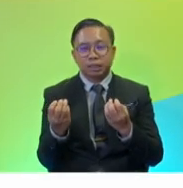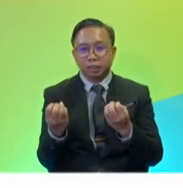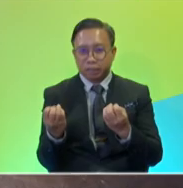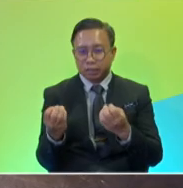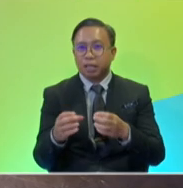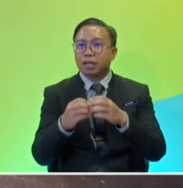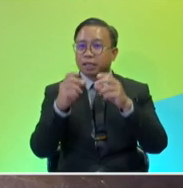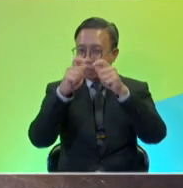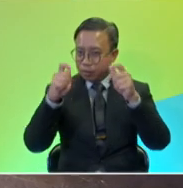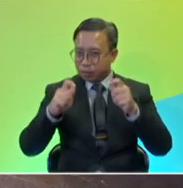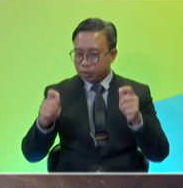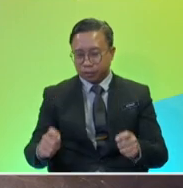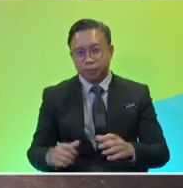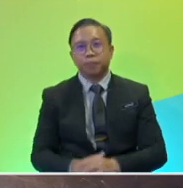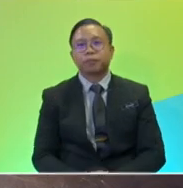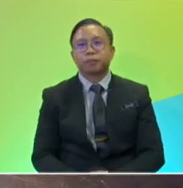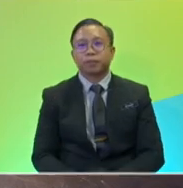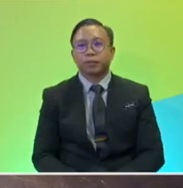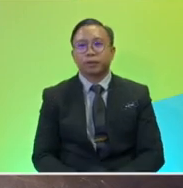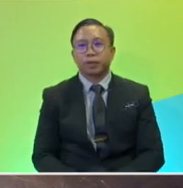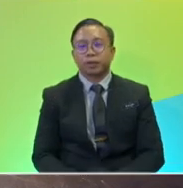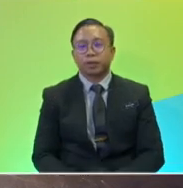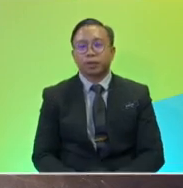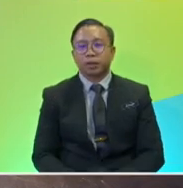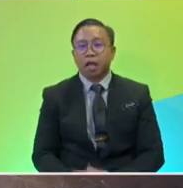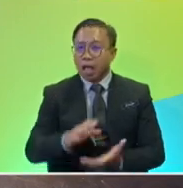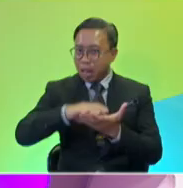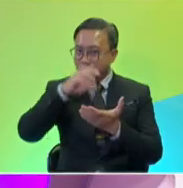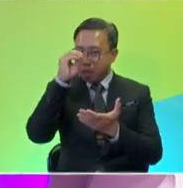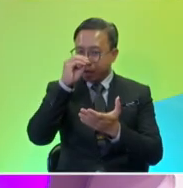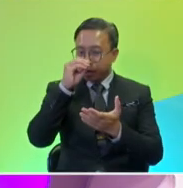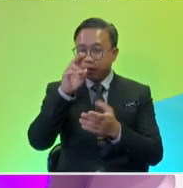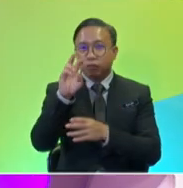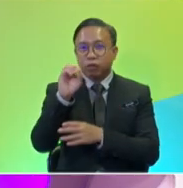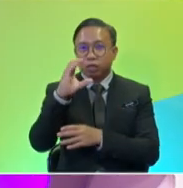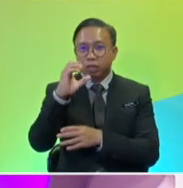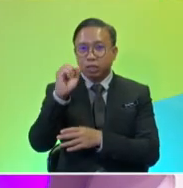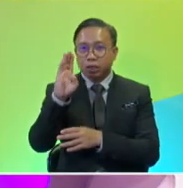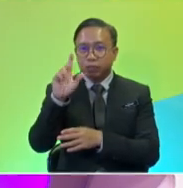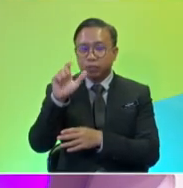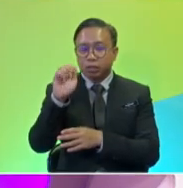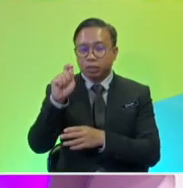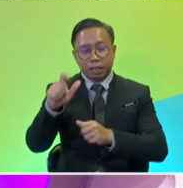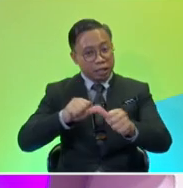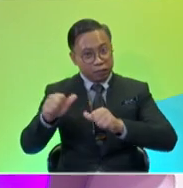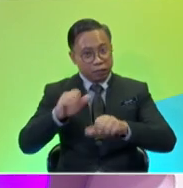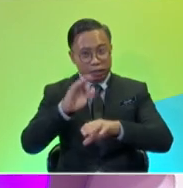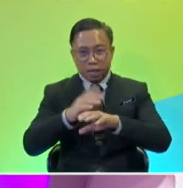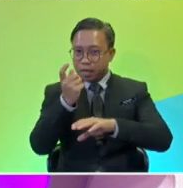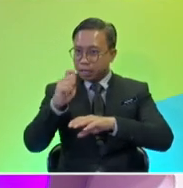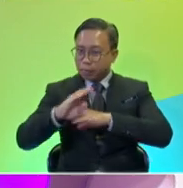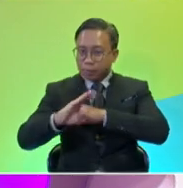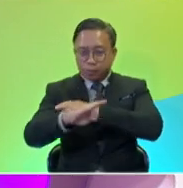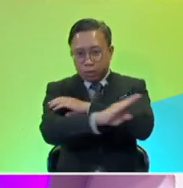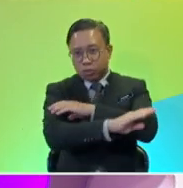sandcastle. Yes. Okay. Okay, so we have learned vocabularies about activities at the beach. Right?